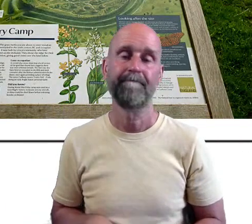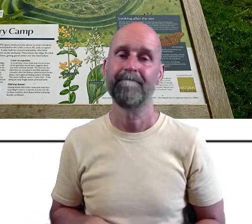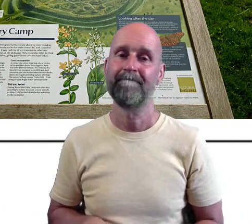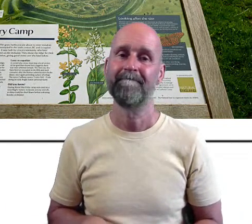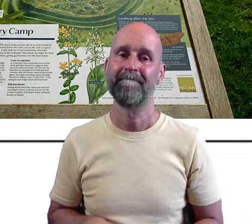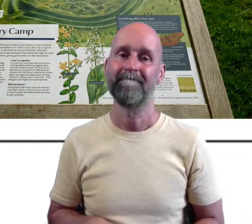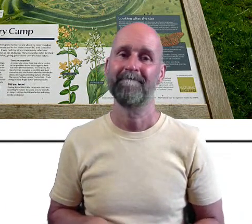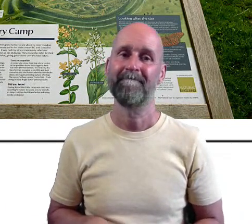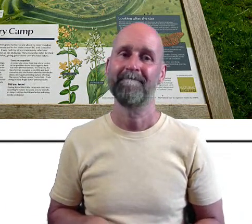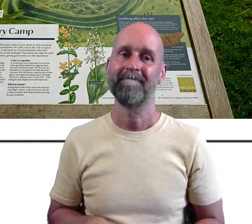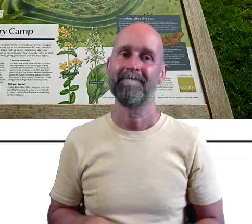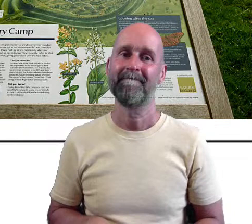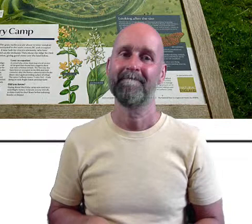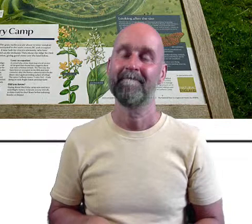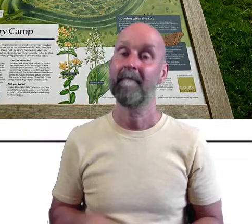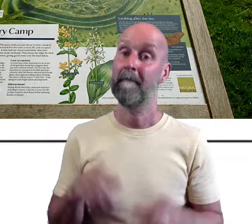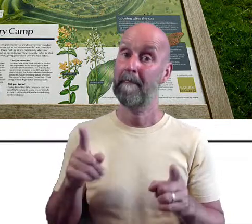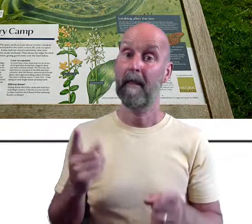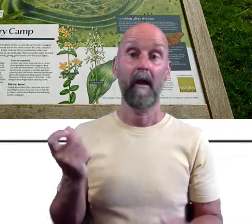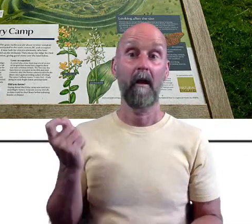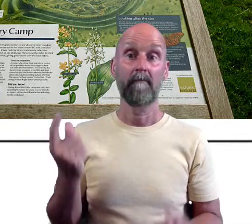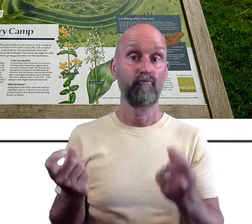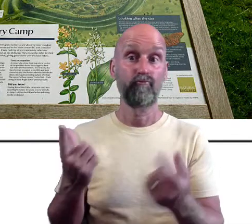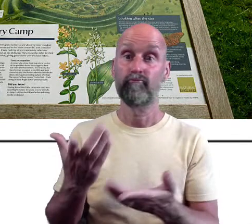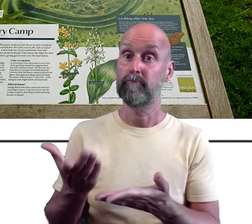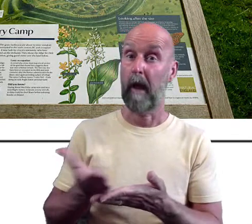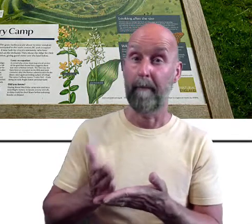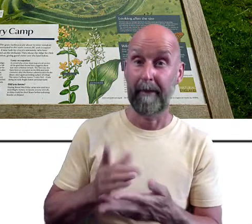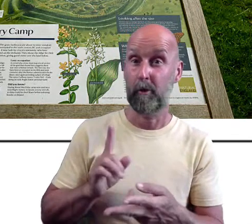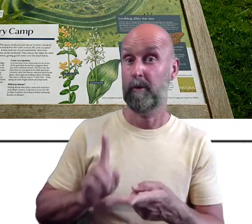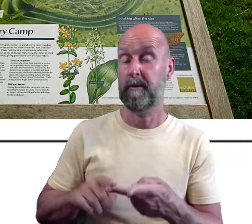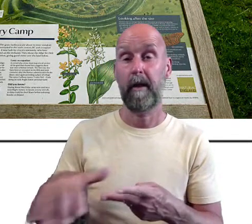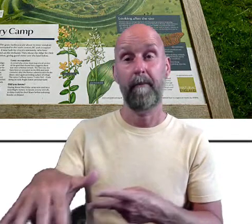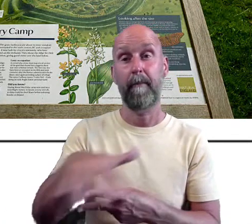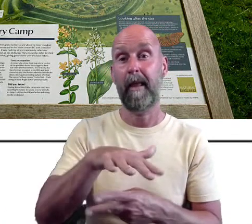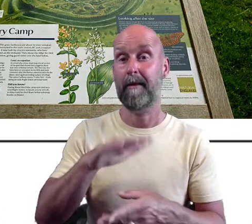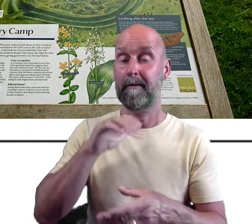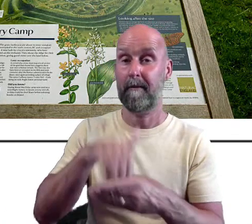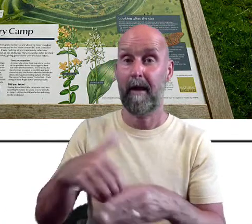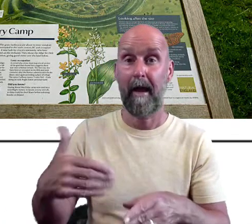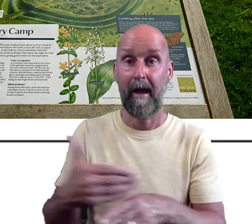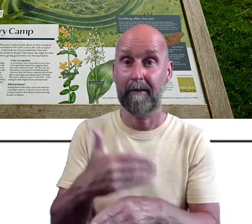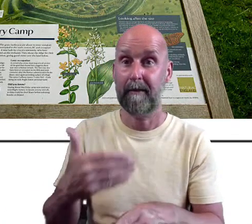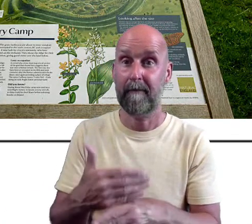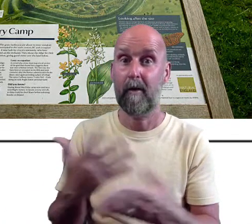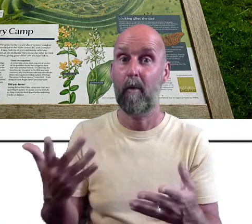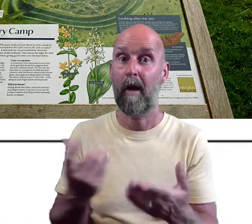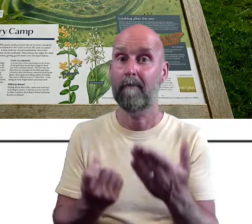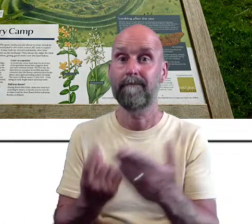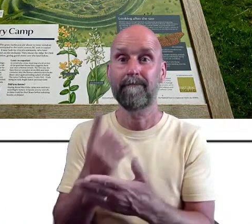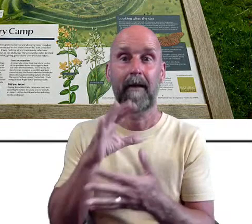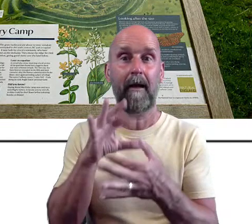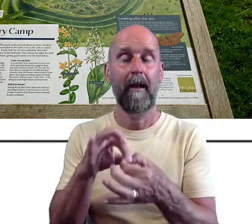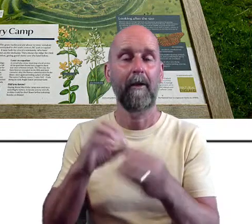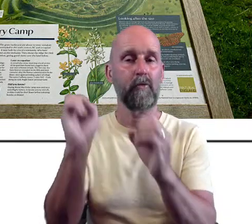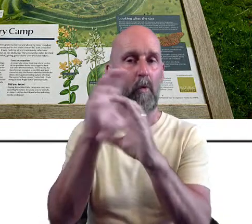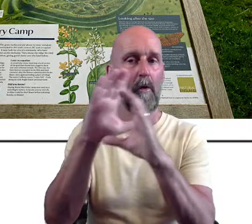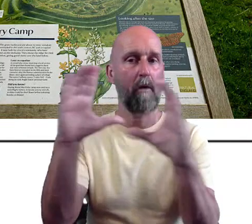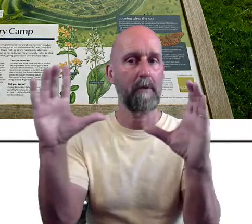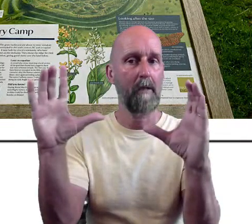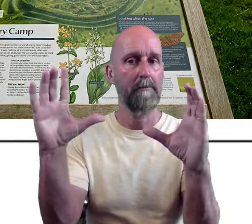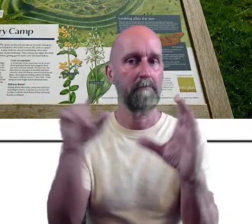So all of this spontaneous and ambiguous place-based activity happens in particular contexts. So if you're doing